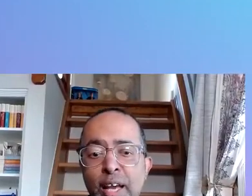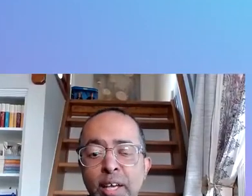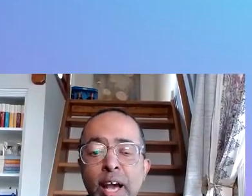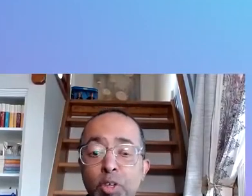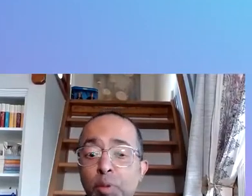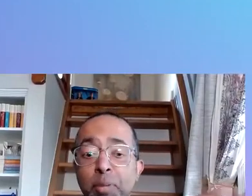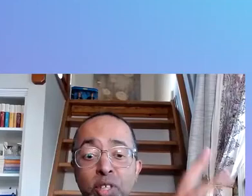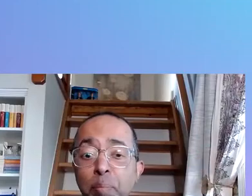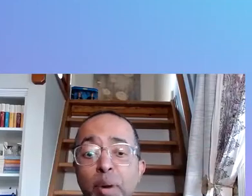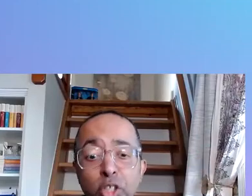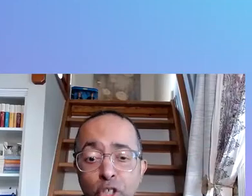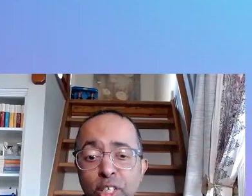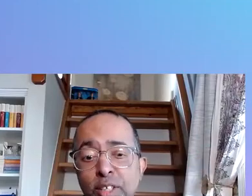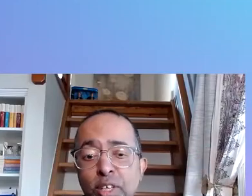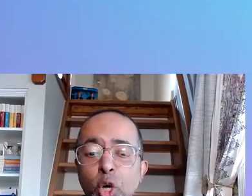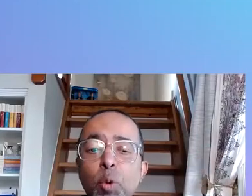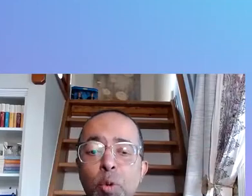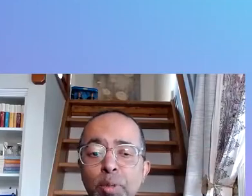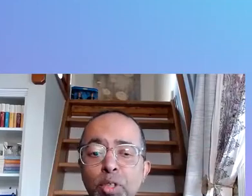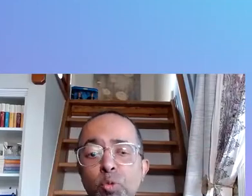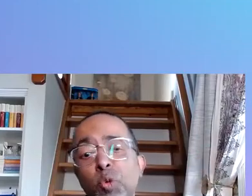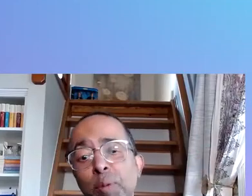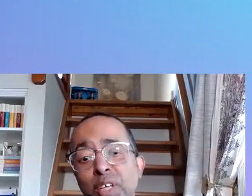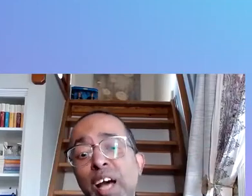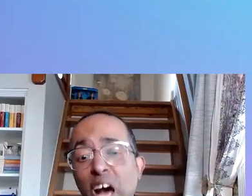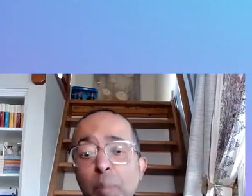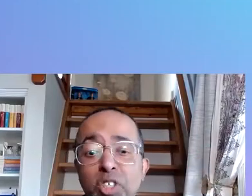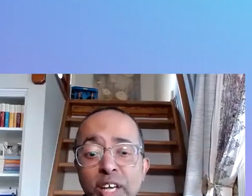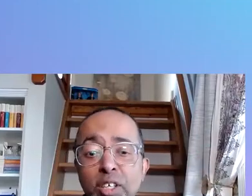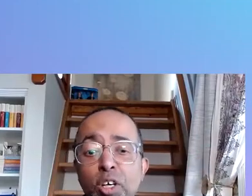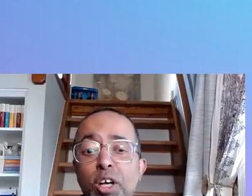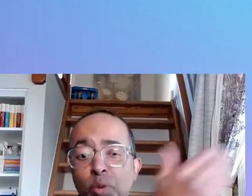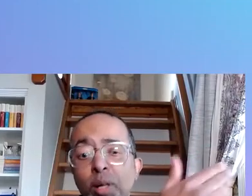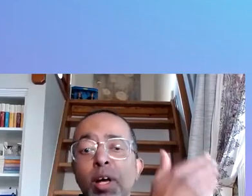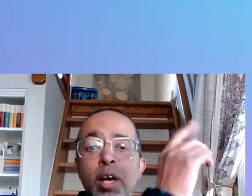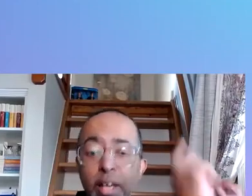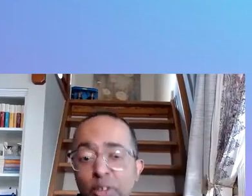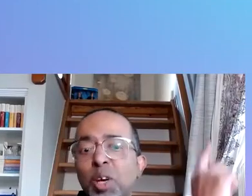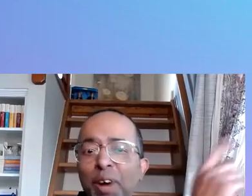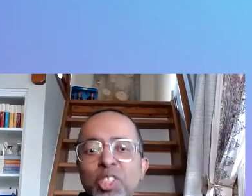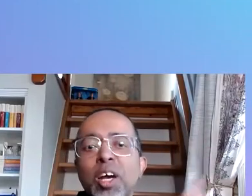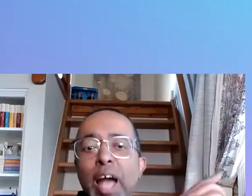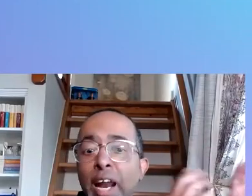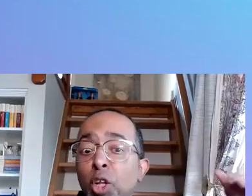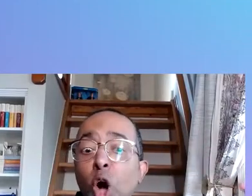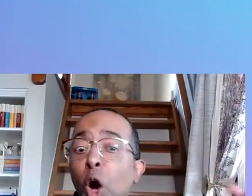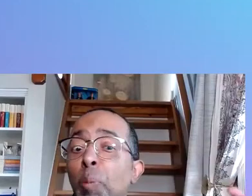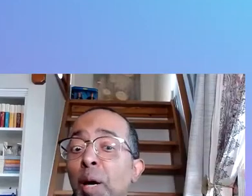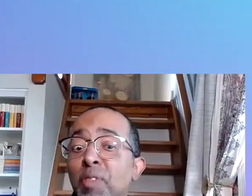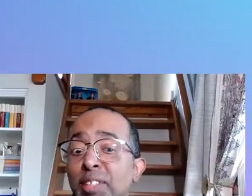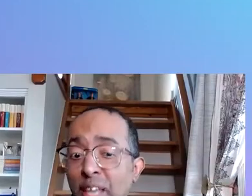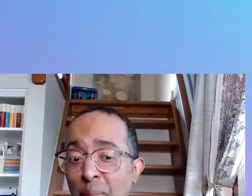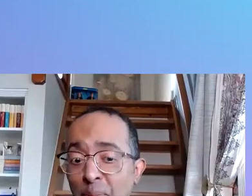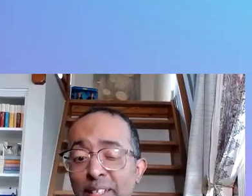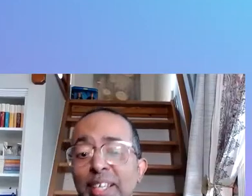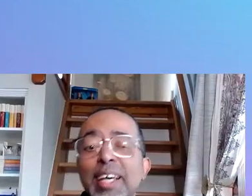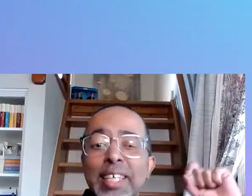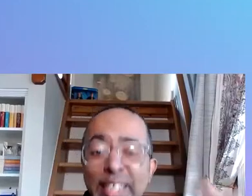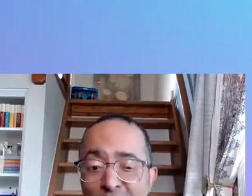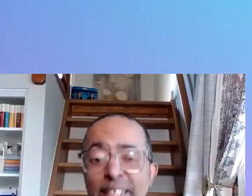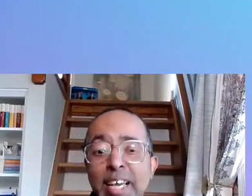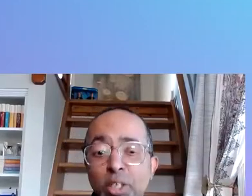always a that. And there's probably some budget sheet that says, oh, we want to build a new website. How much is that going to cost? Well, here's how much. And I open up the